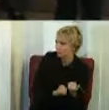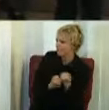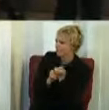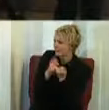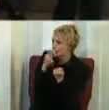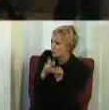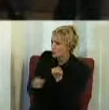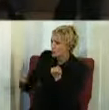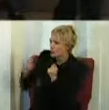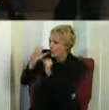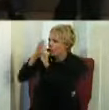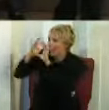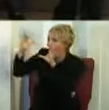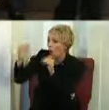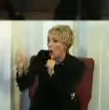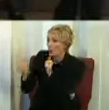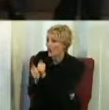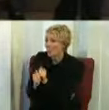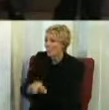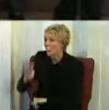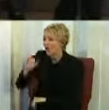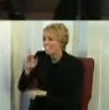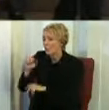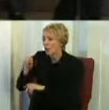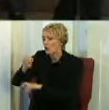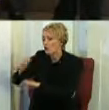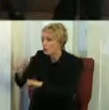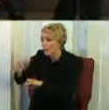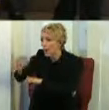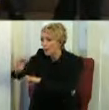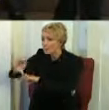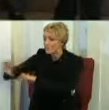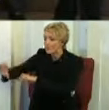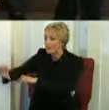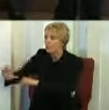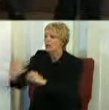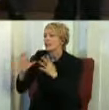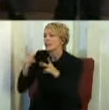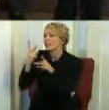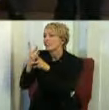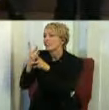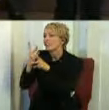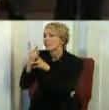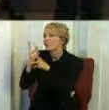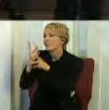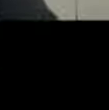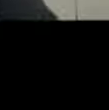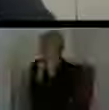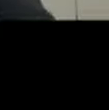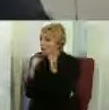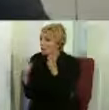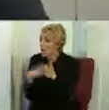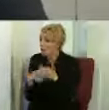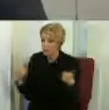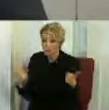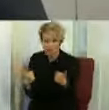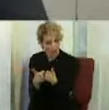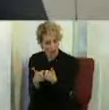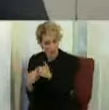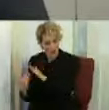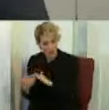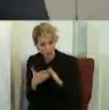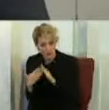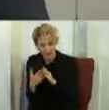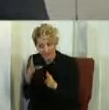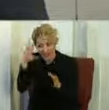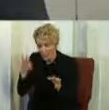with Founders MCC, providing a caring, compassionate, and at times challenging community of faith